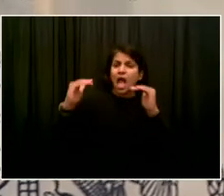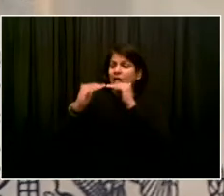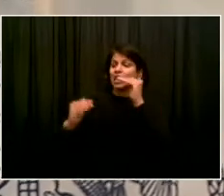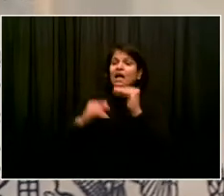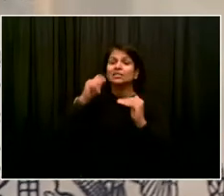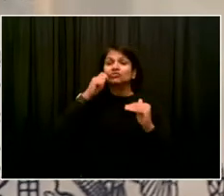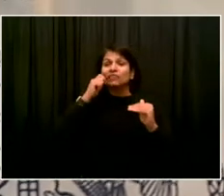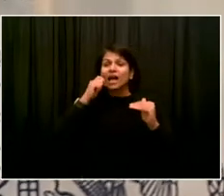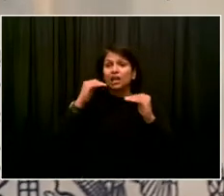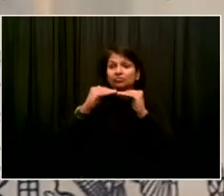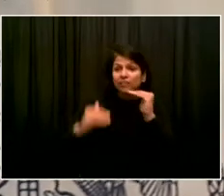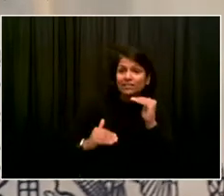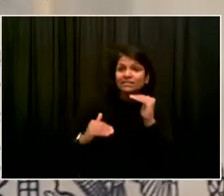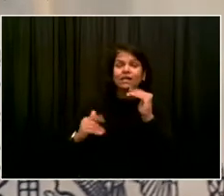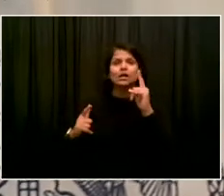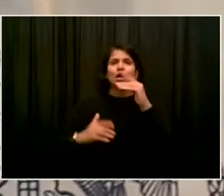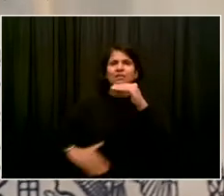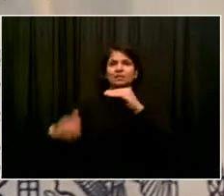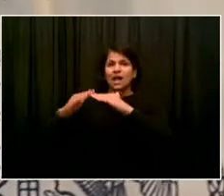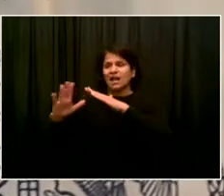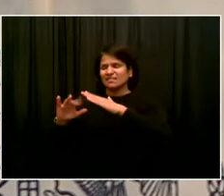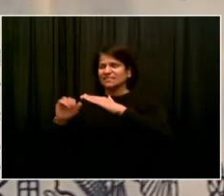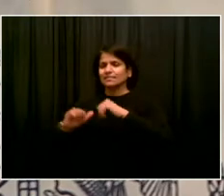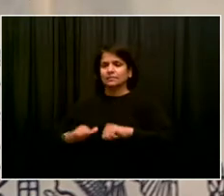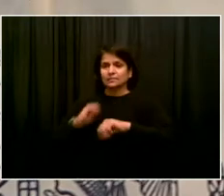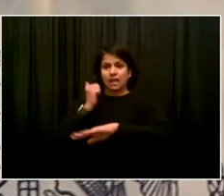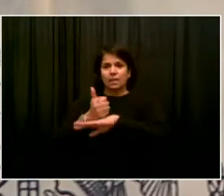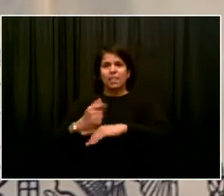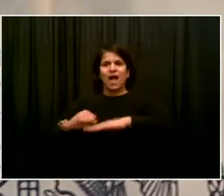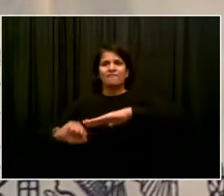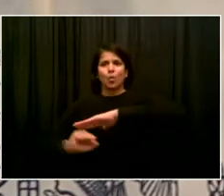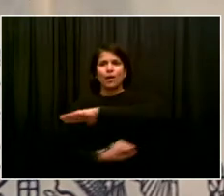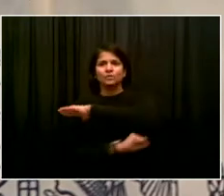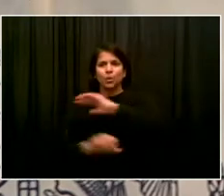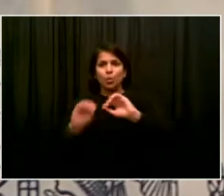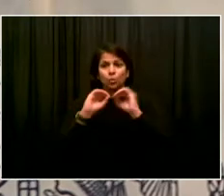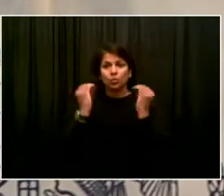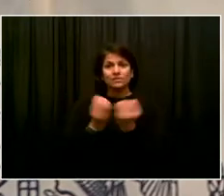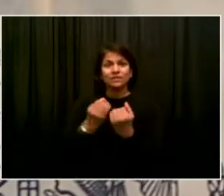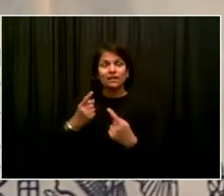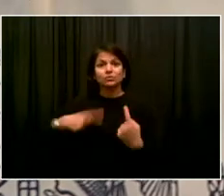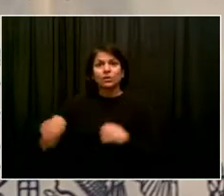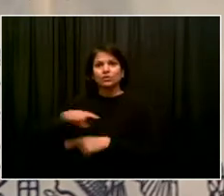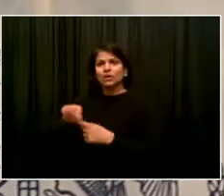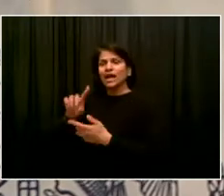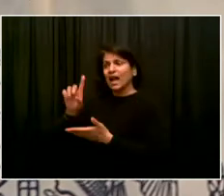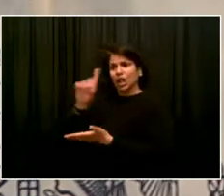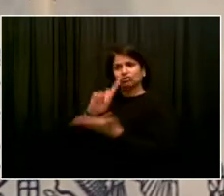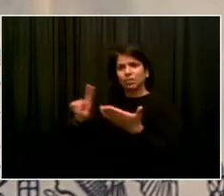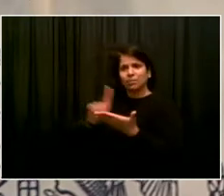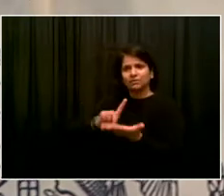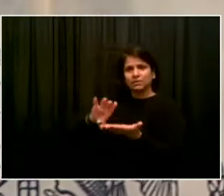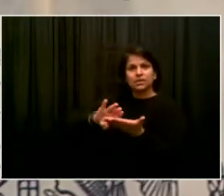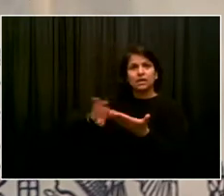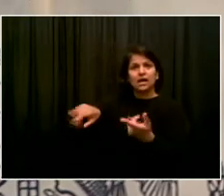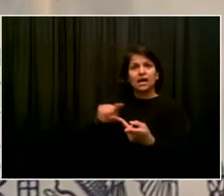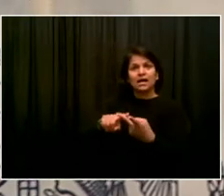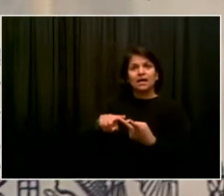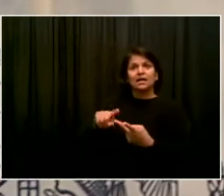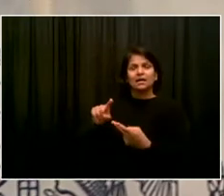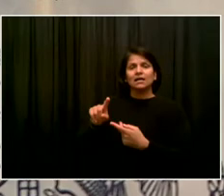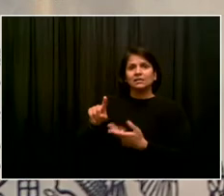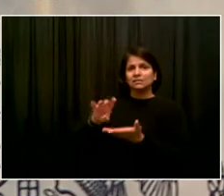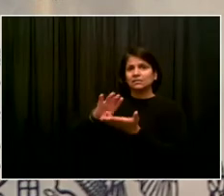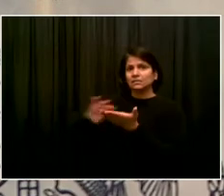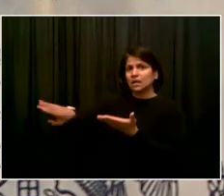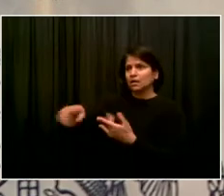structural and institutional racism has plagued this city for generations upon generations. And to do that, we